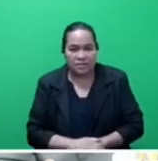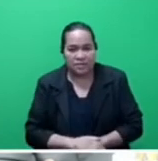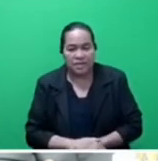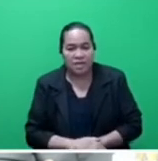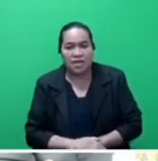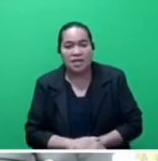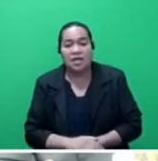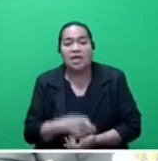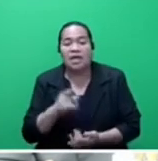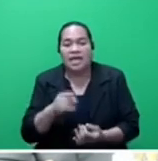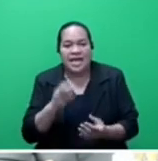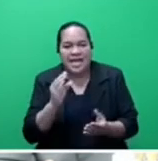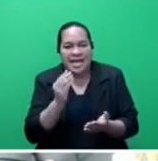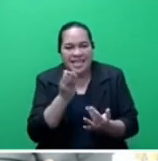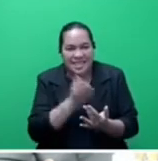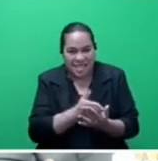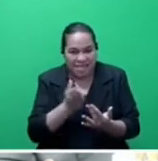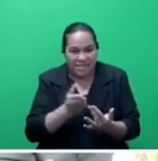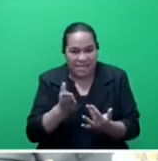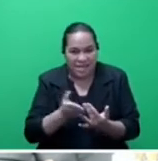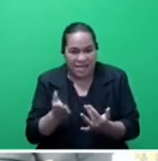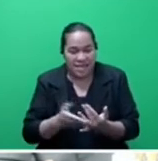$720,000 in dividend tax. In